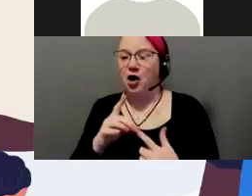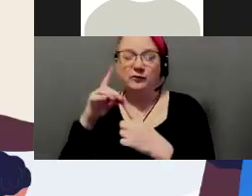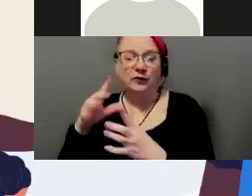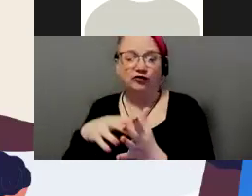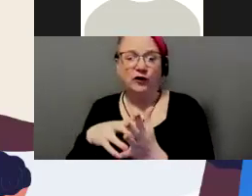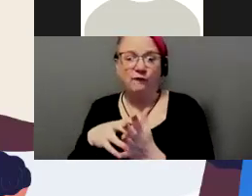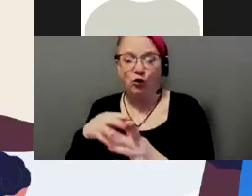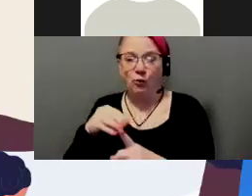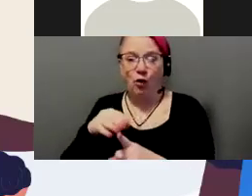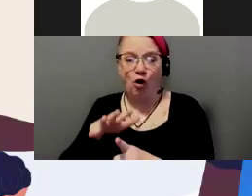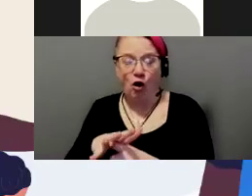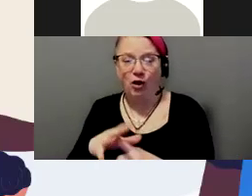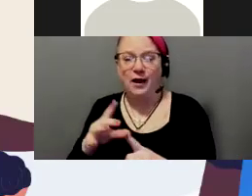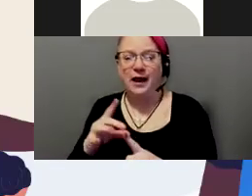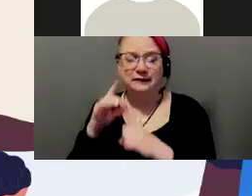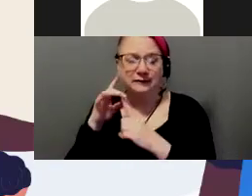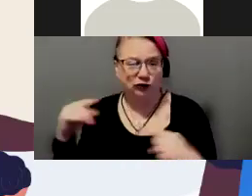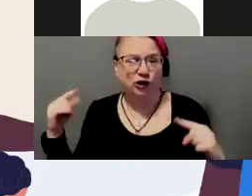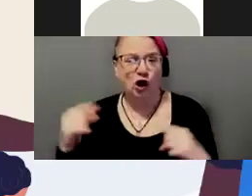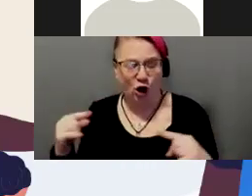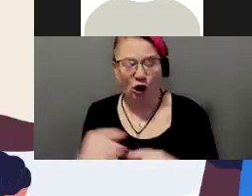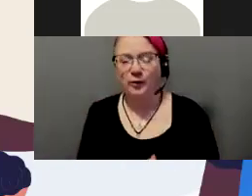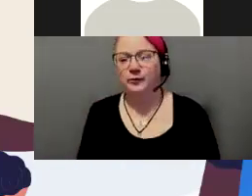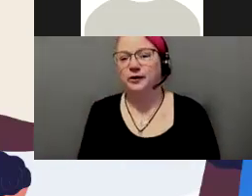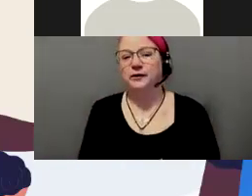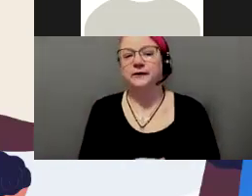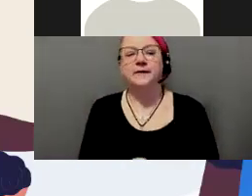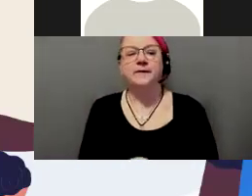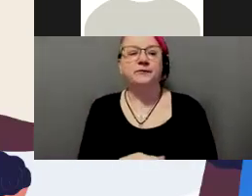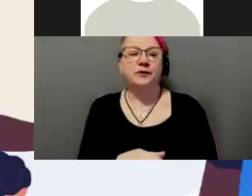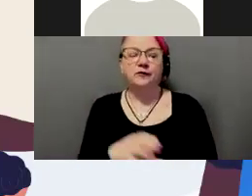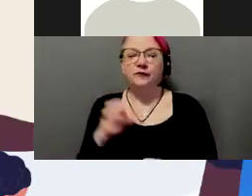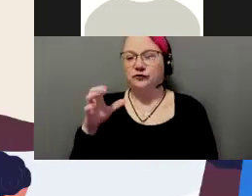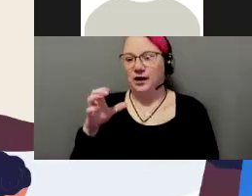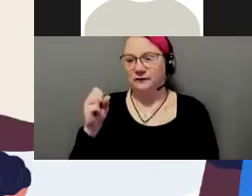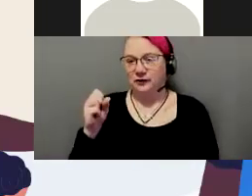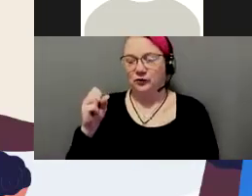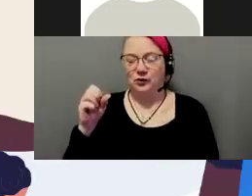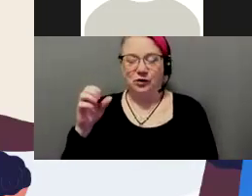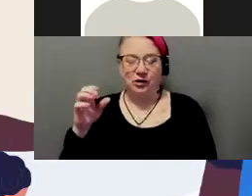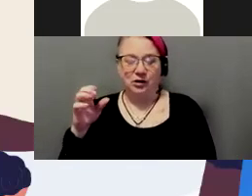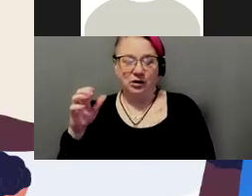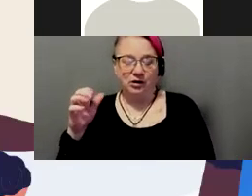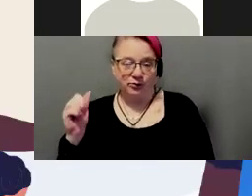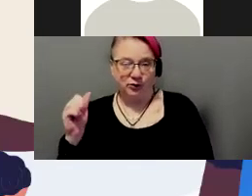violence. Finally, for child sexual abuse material, as mentioned, sexuality may